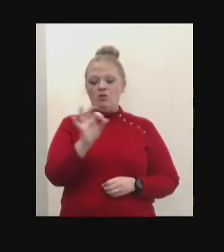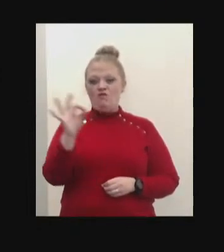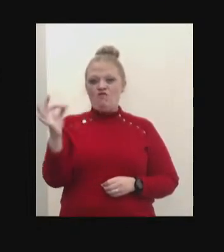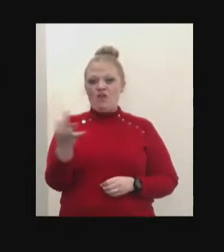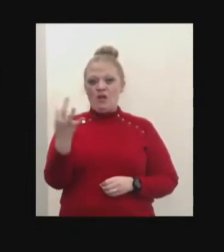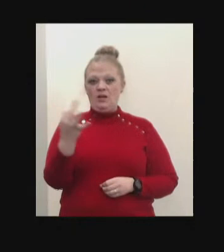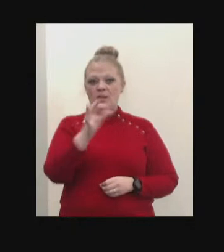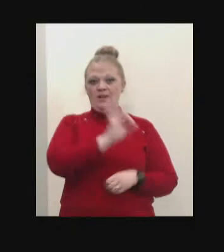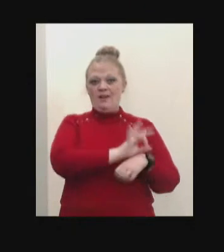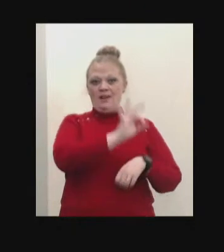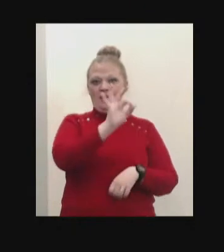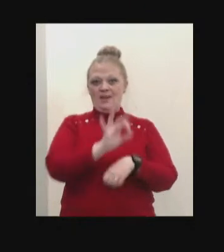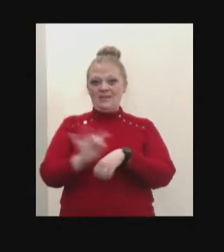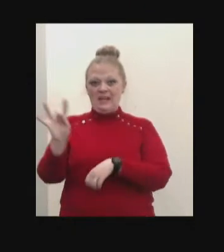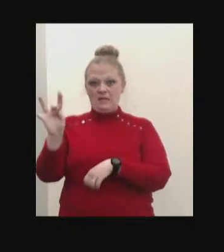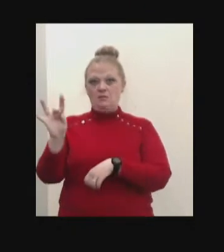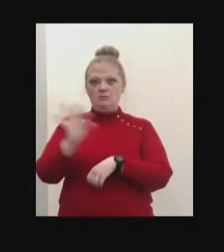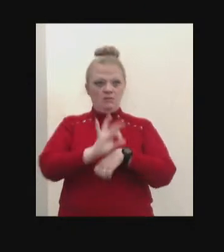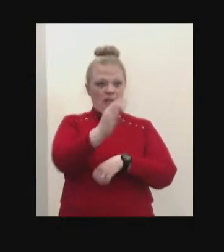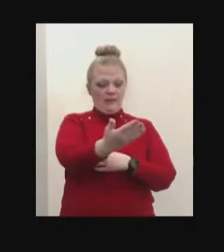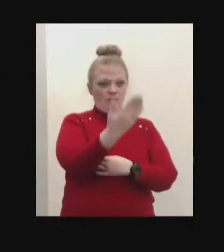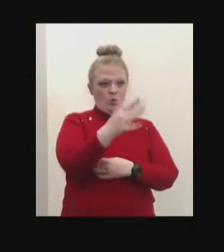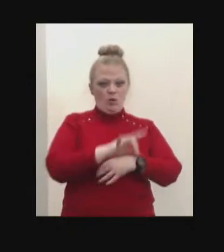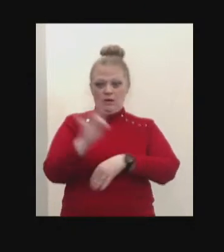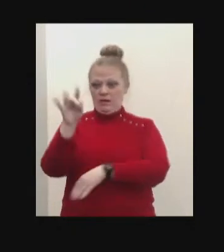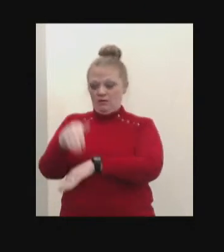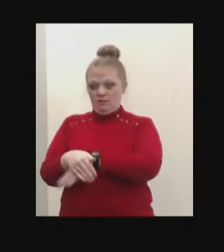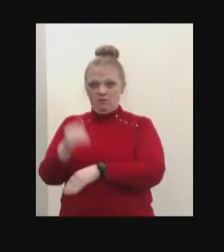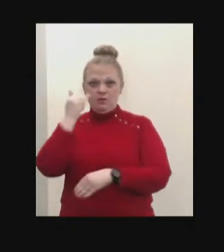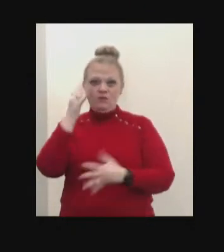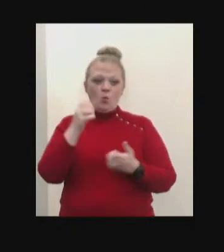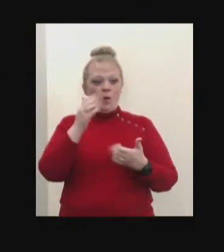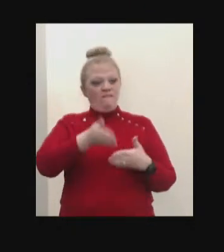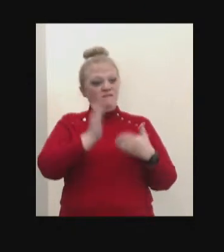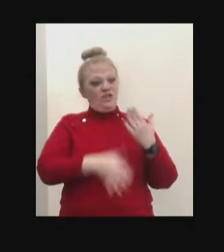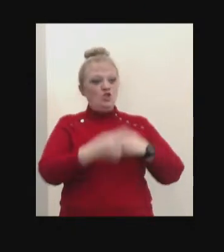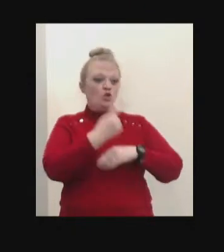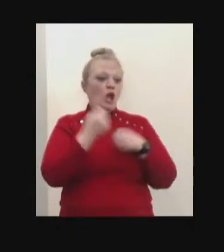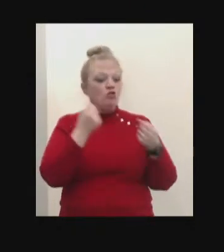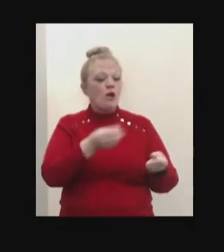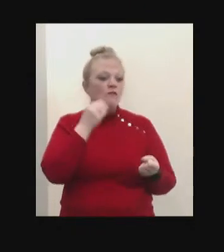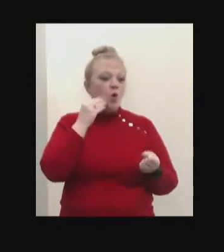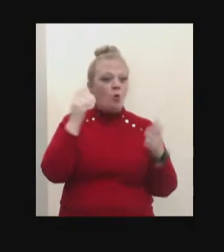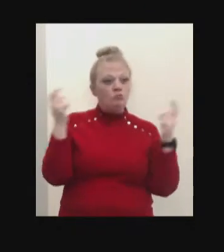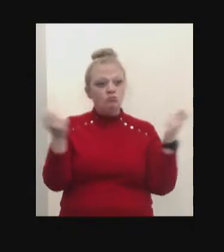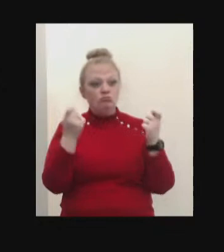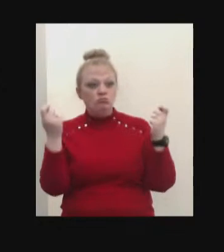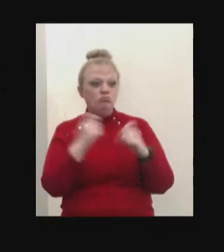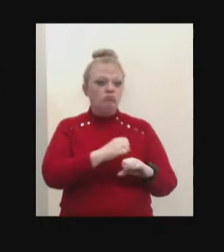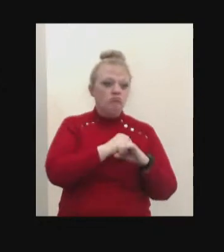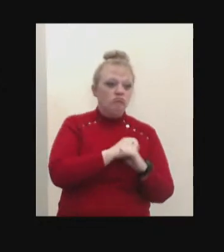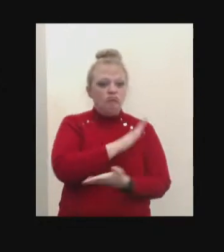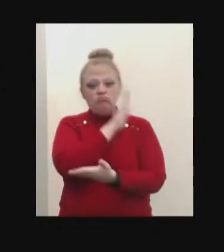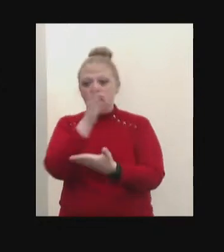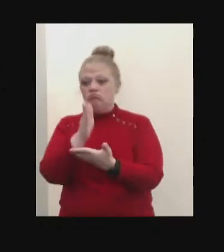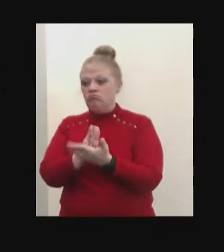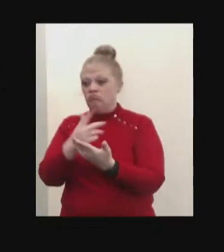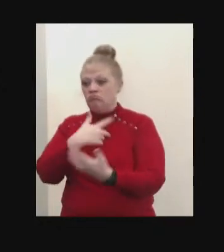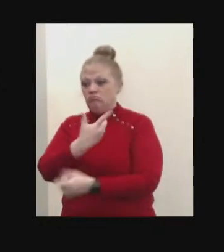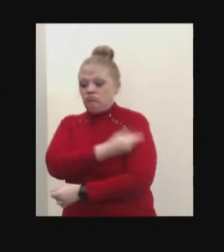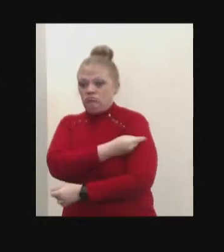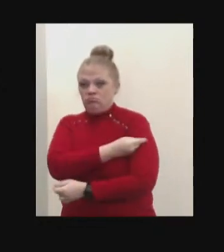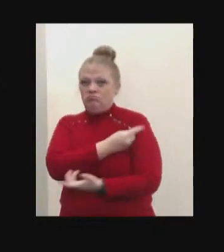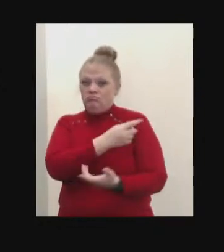if you're driving home, want to end your day with a celebration of getting protected, stop off and get a vaccine. And then on the weekends,